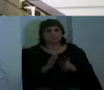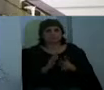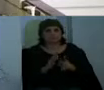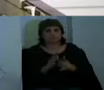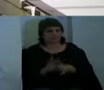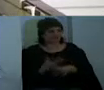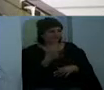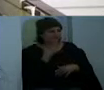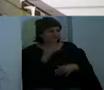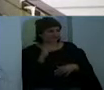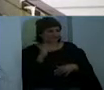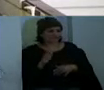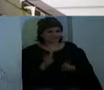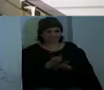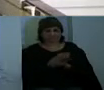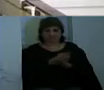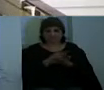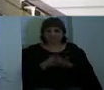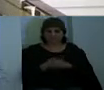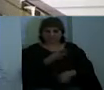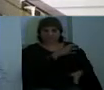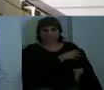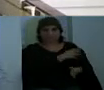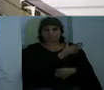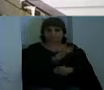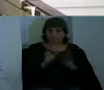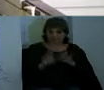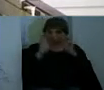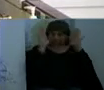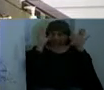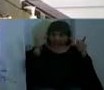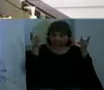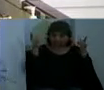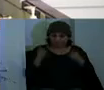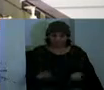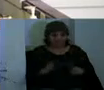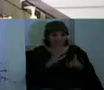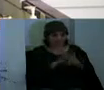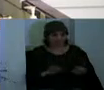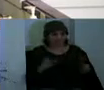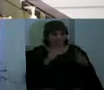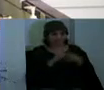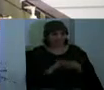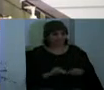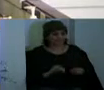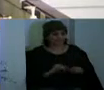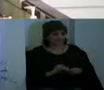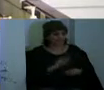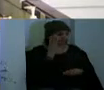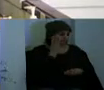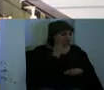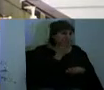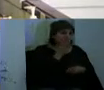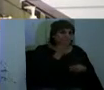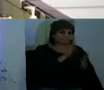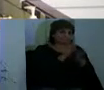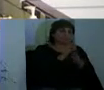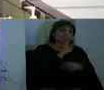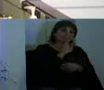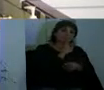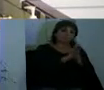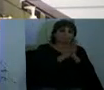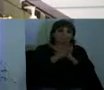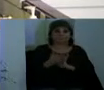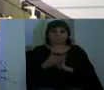a taste of his divine power and his miracle stories. How he turned water into wine. How